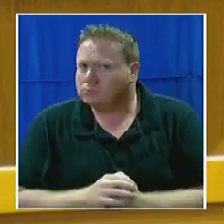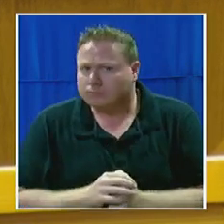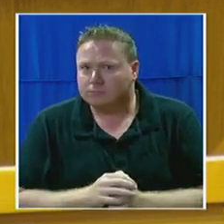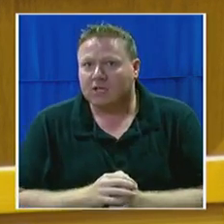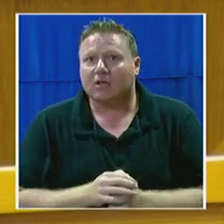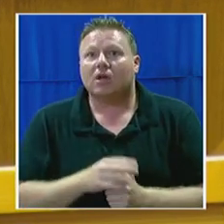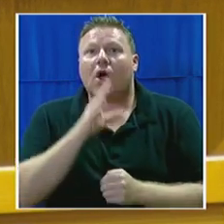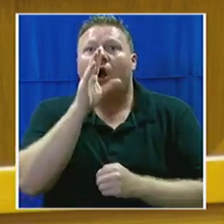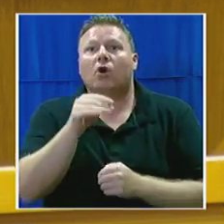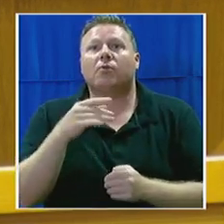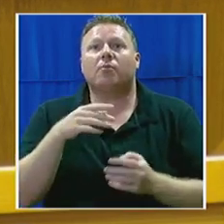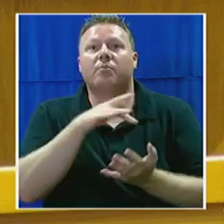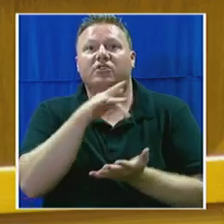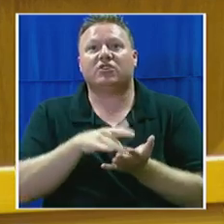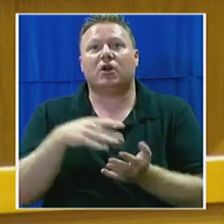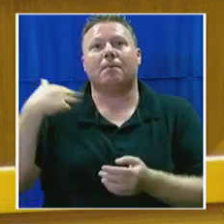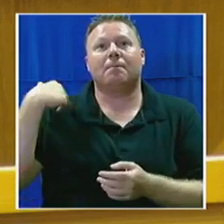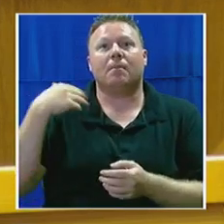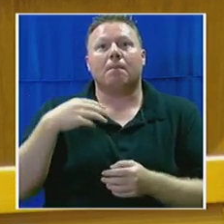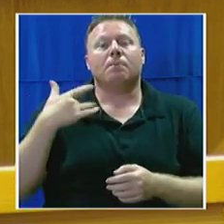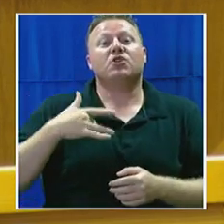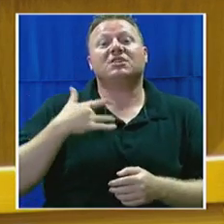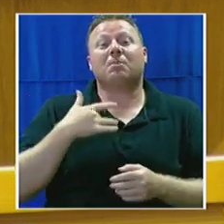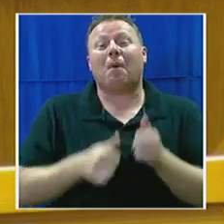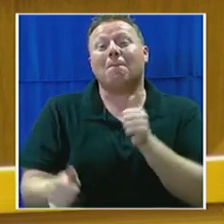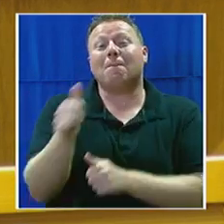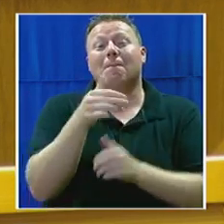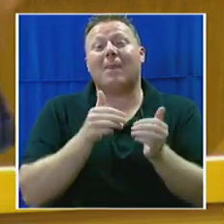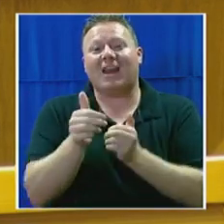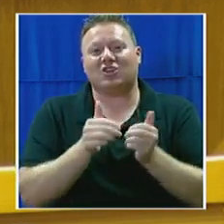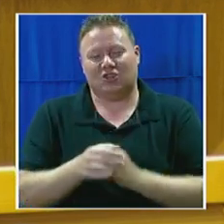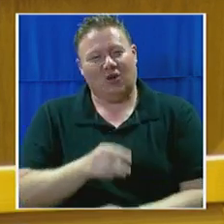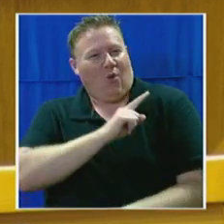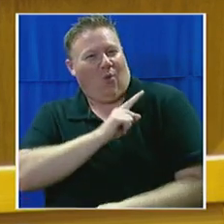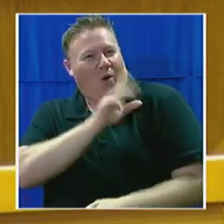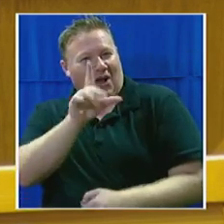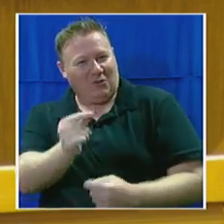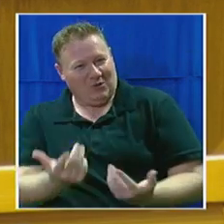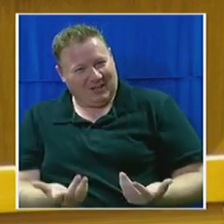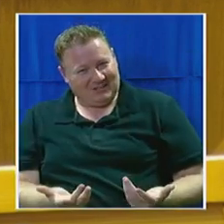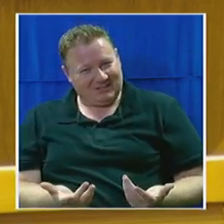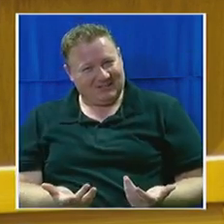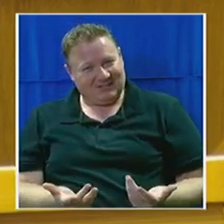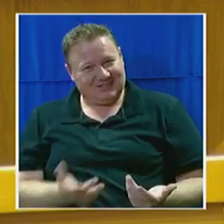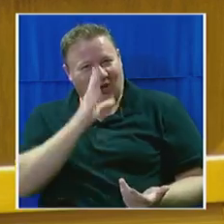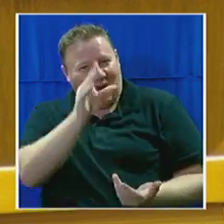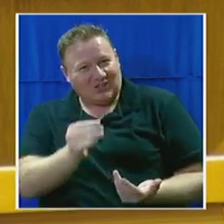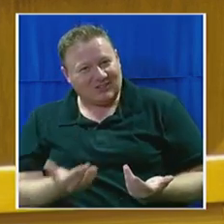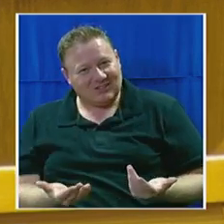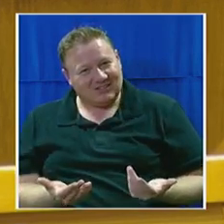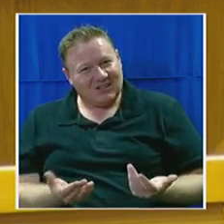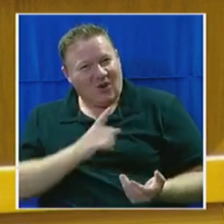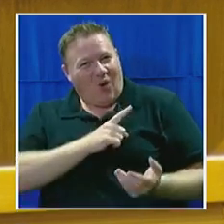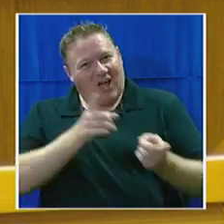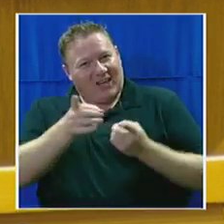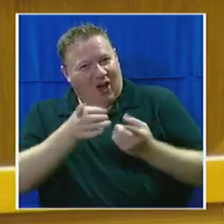They asked for a position of the municipal manager. Ask yourselves, why do they ask for these things? Why do they want the